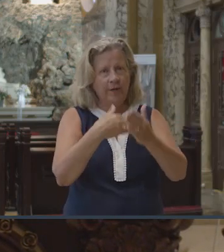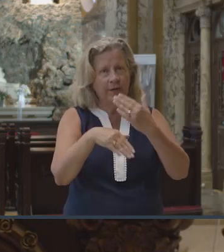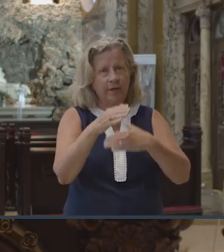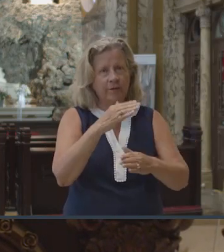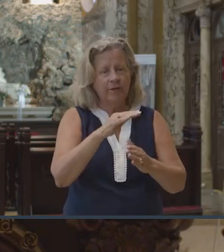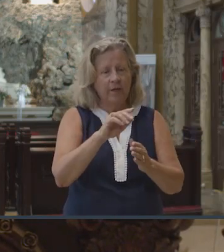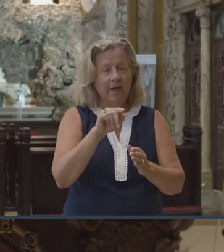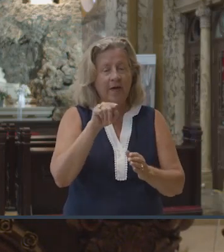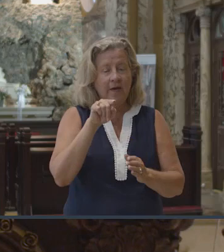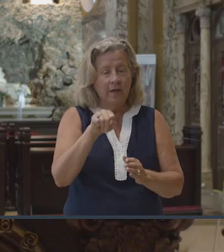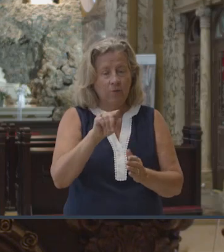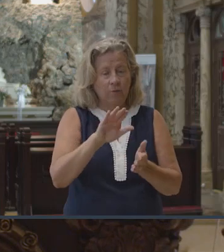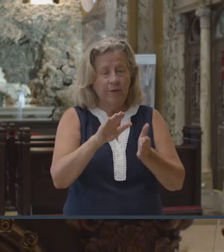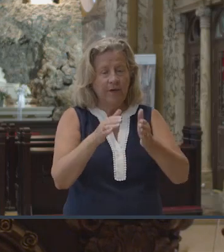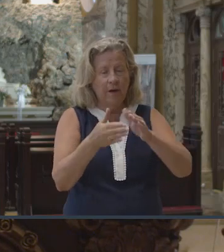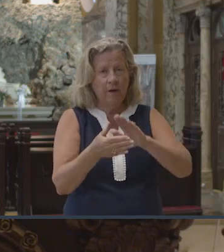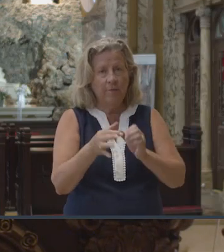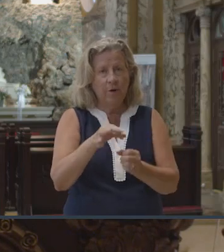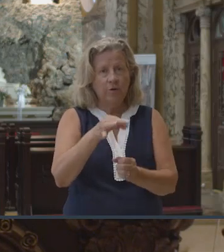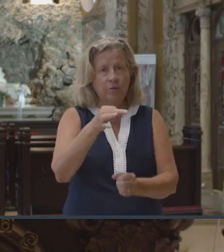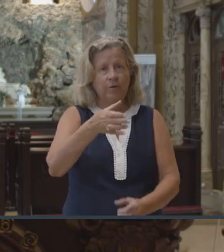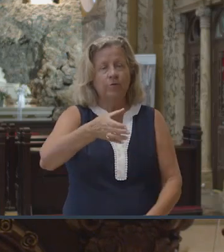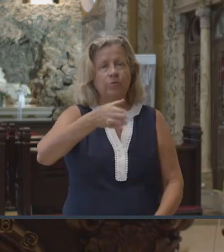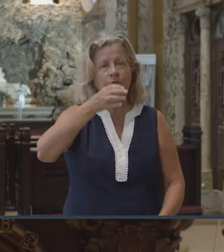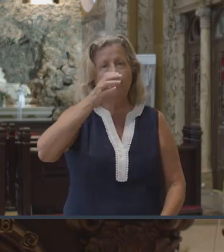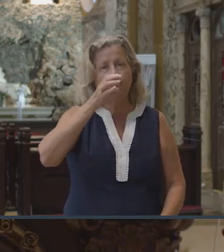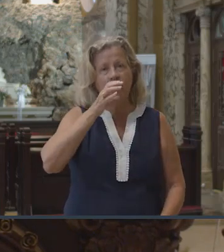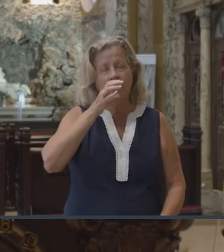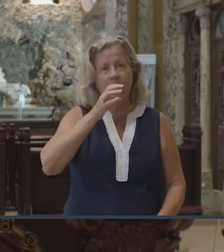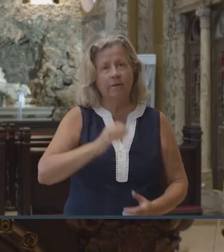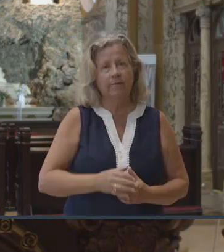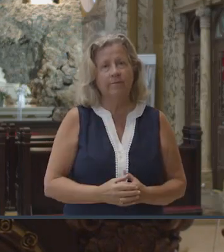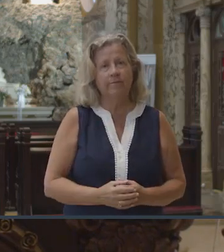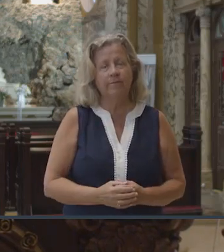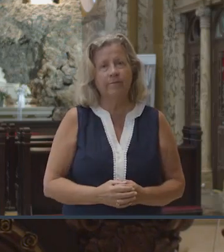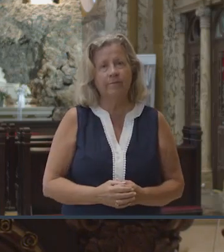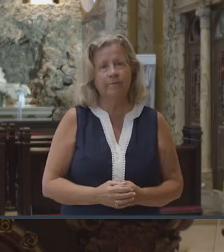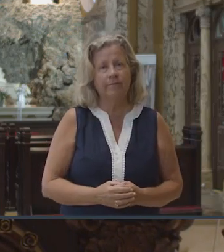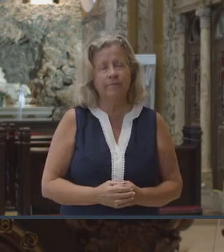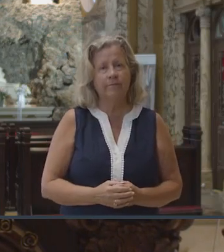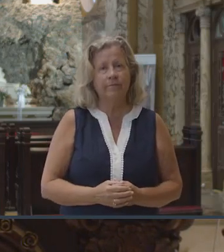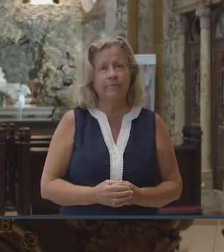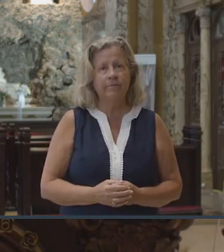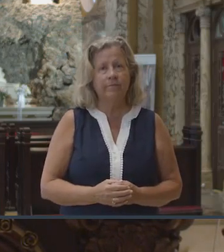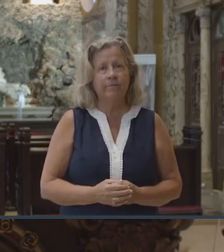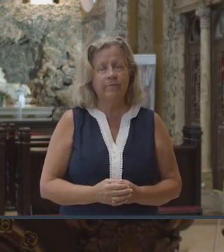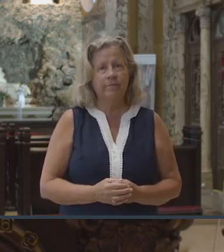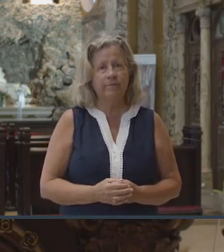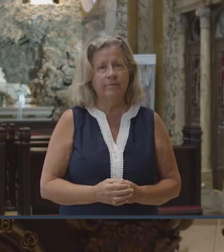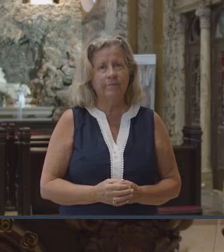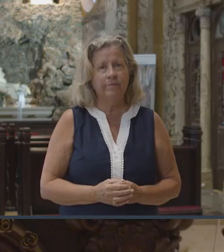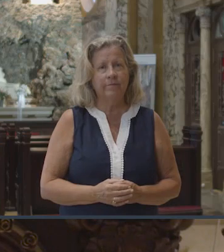will become our spiritual drink. Blessed be God forever.